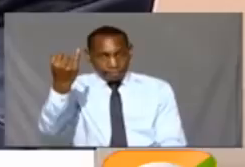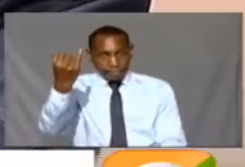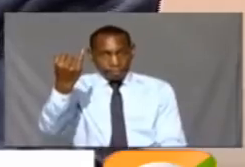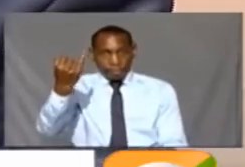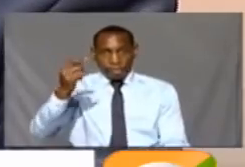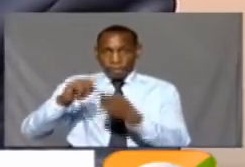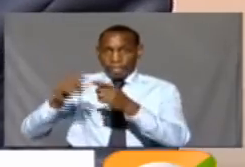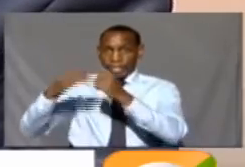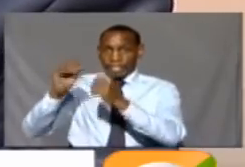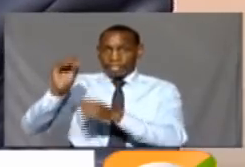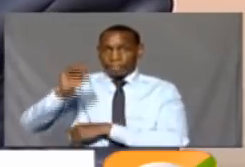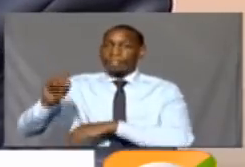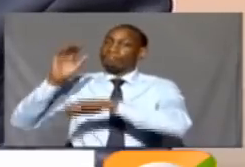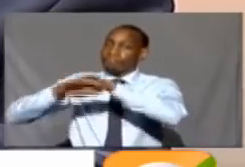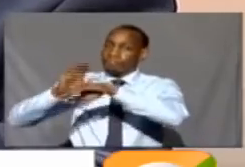80% good,